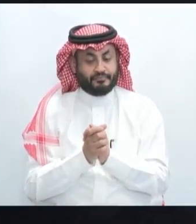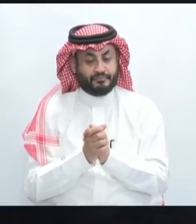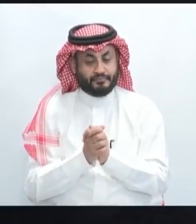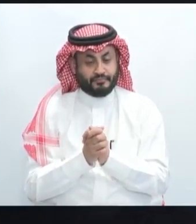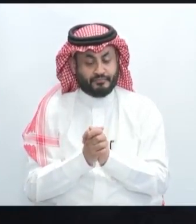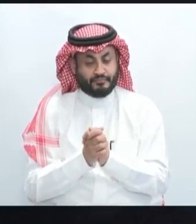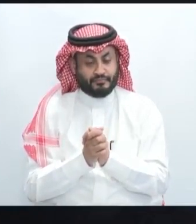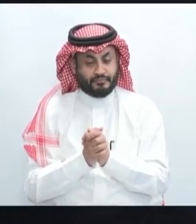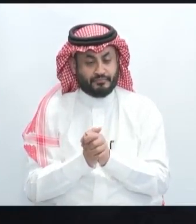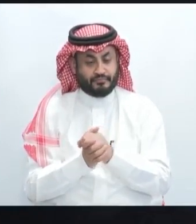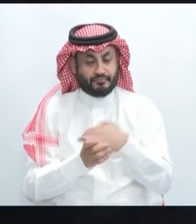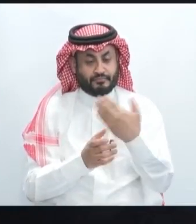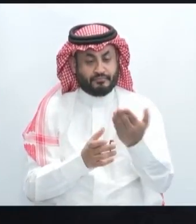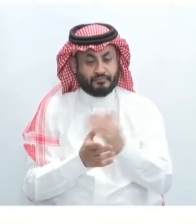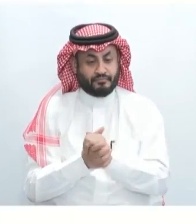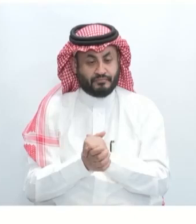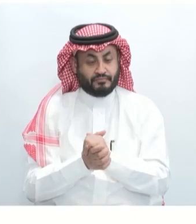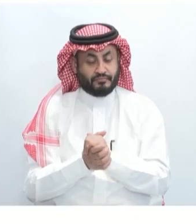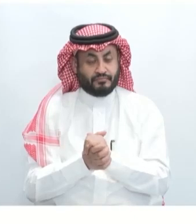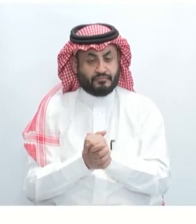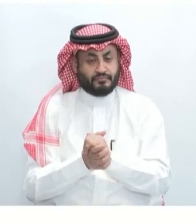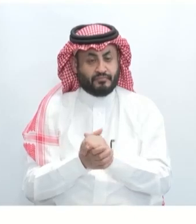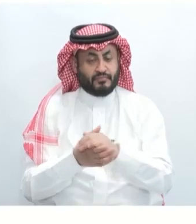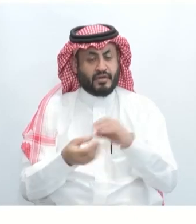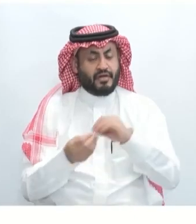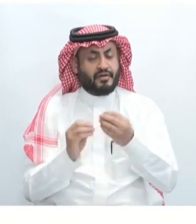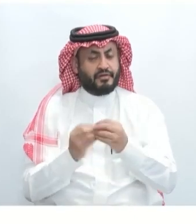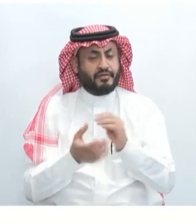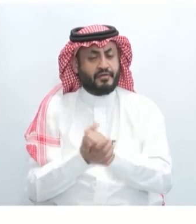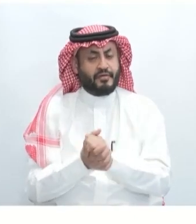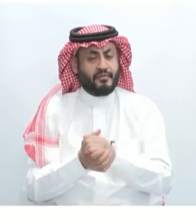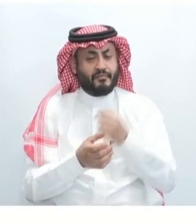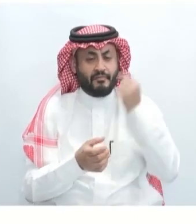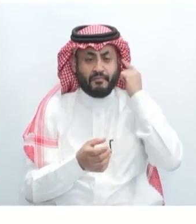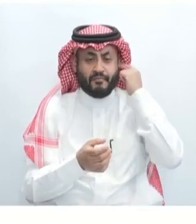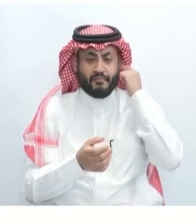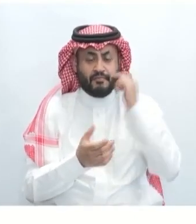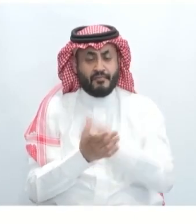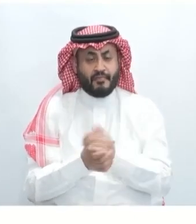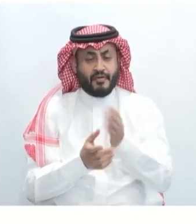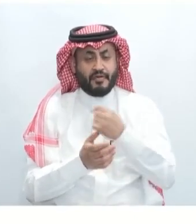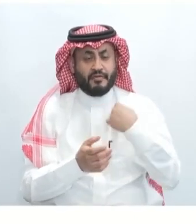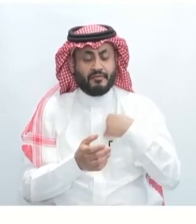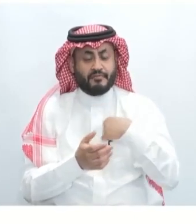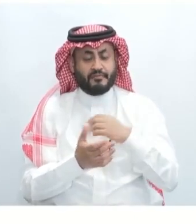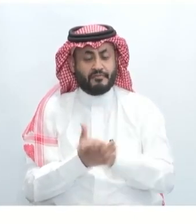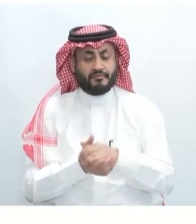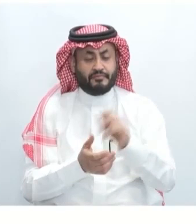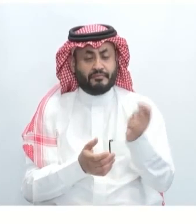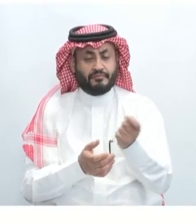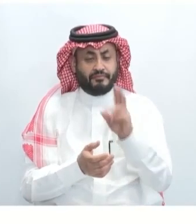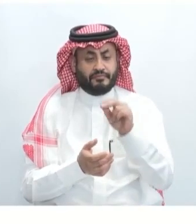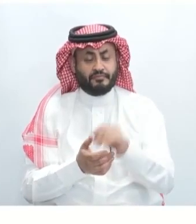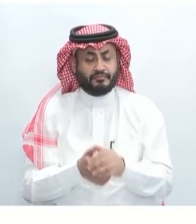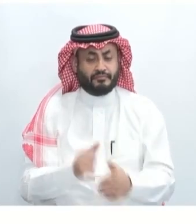like this. Okay. So it's black. It's white. So let's trace. Capital I,